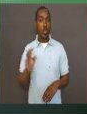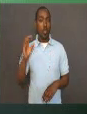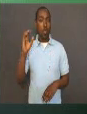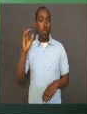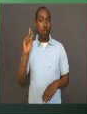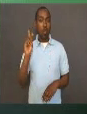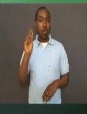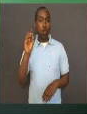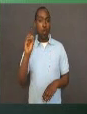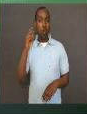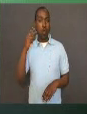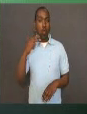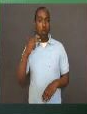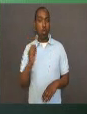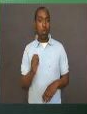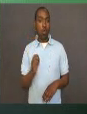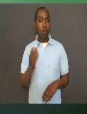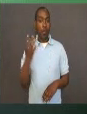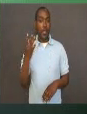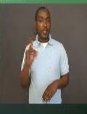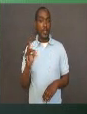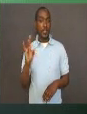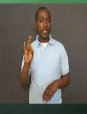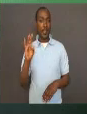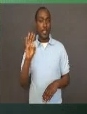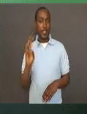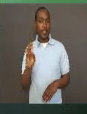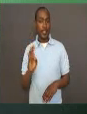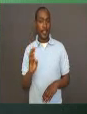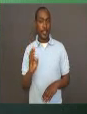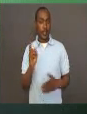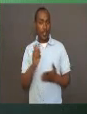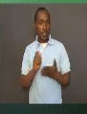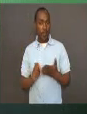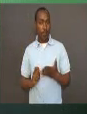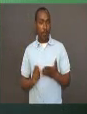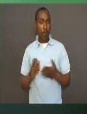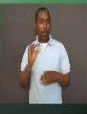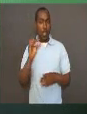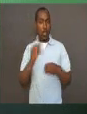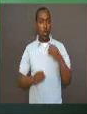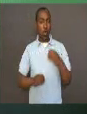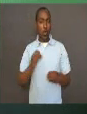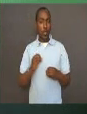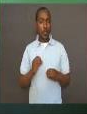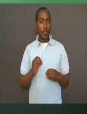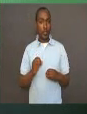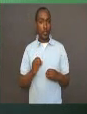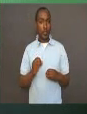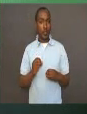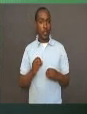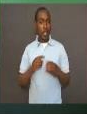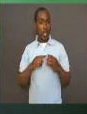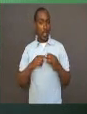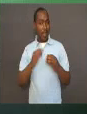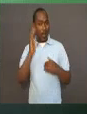in 1876, when he noted that microorganisms could also